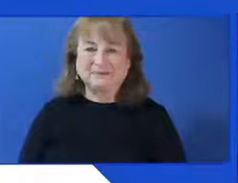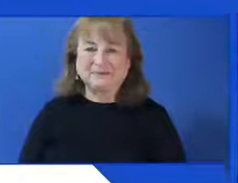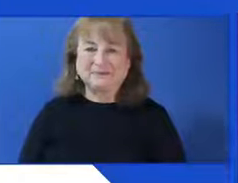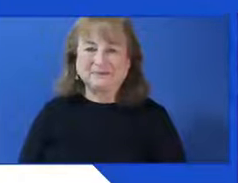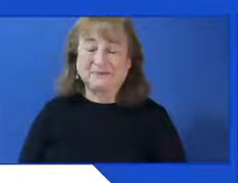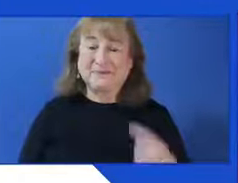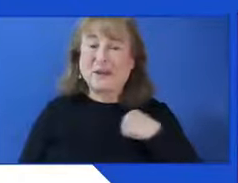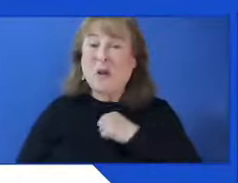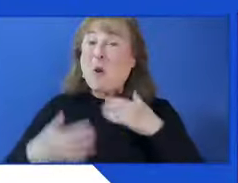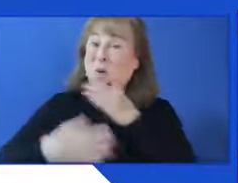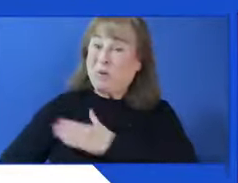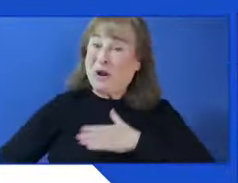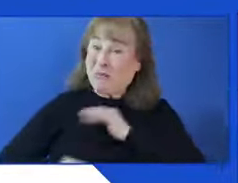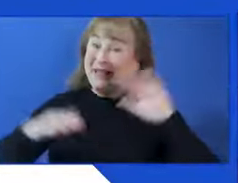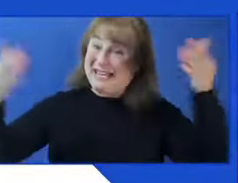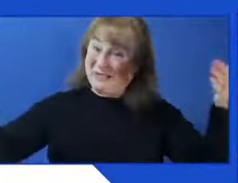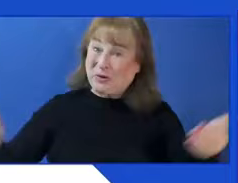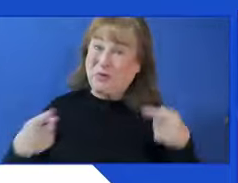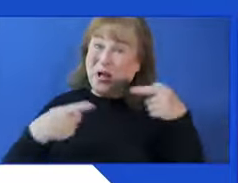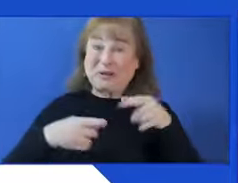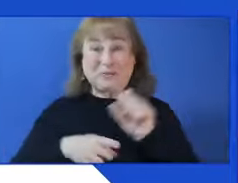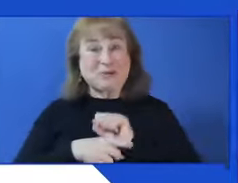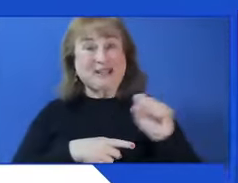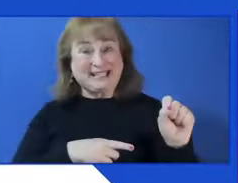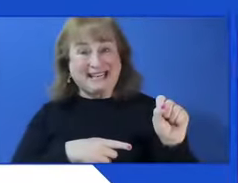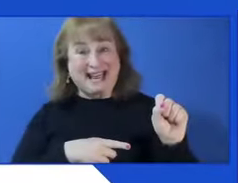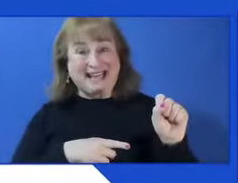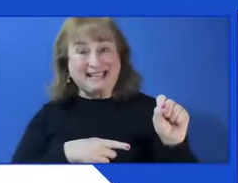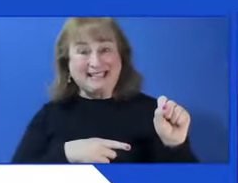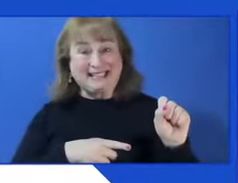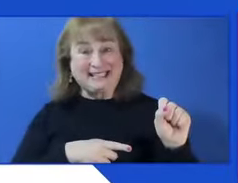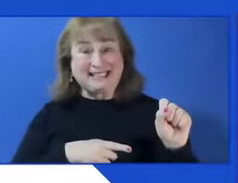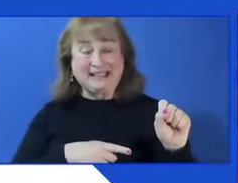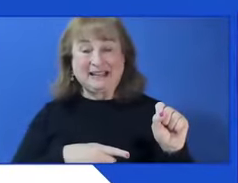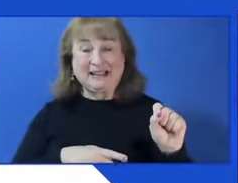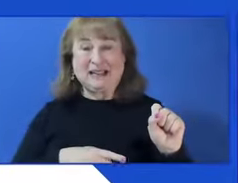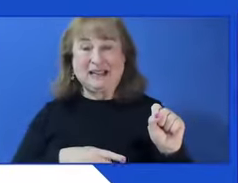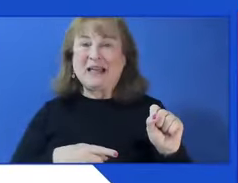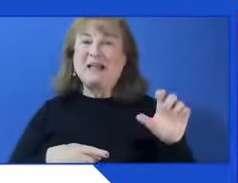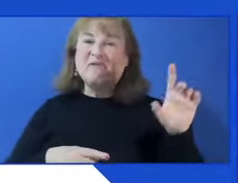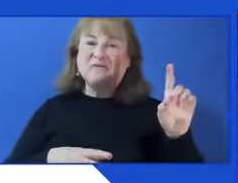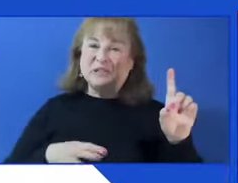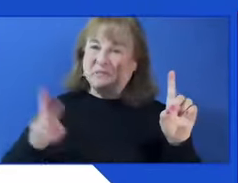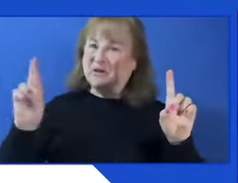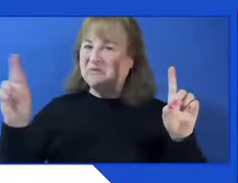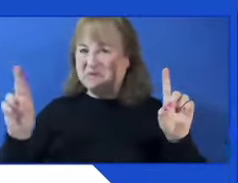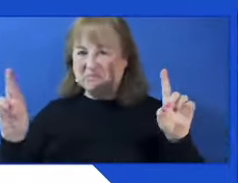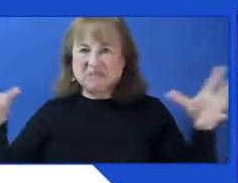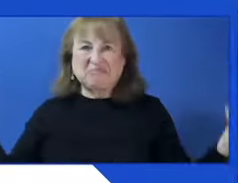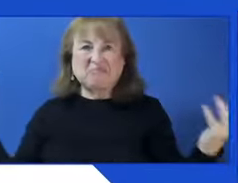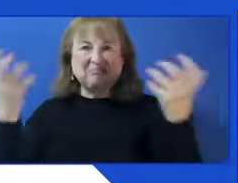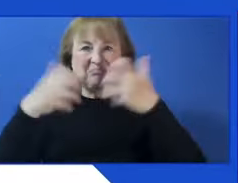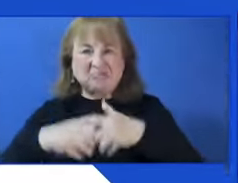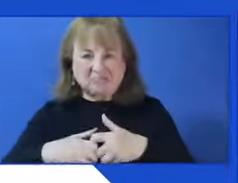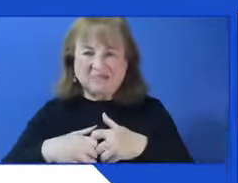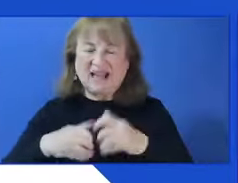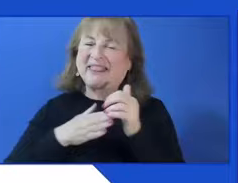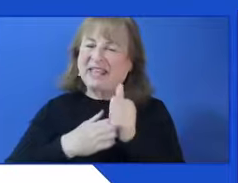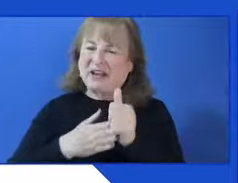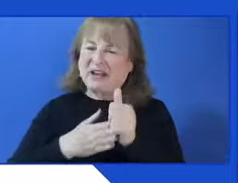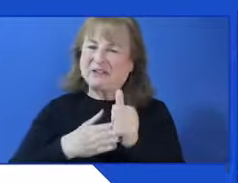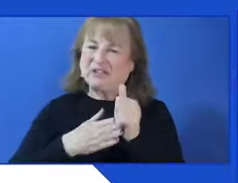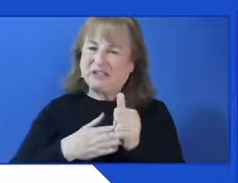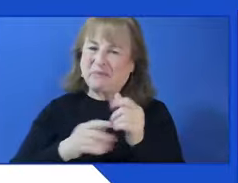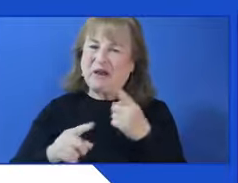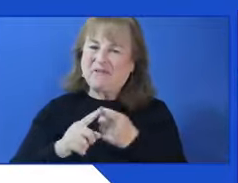We are pleased to welcome to the stage the bipartisan, bicameral leadership from